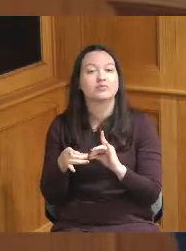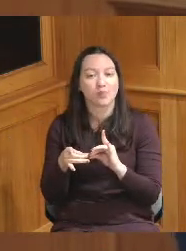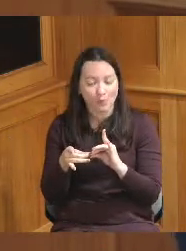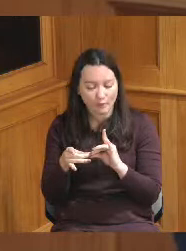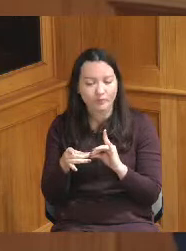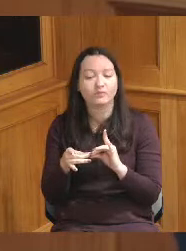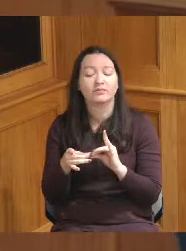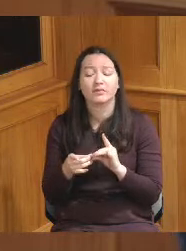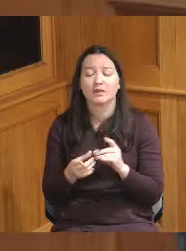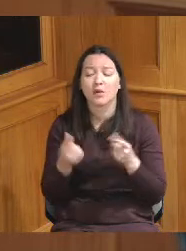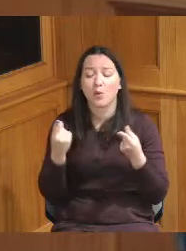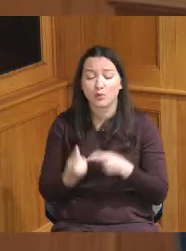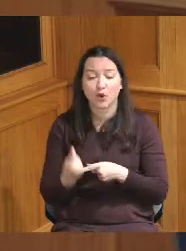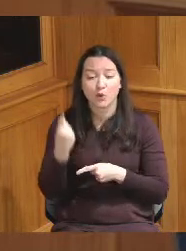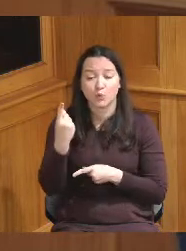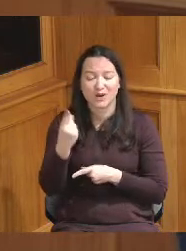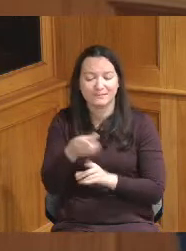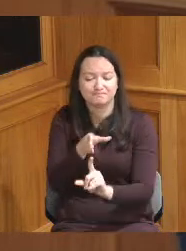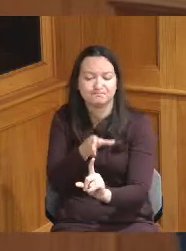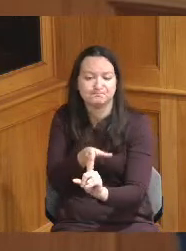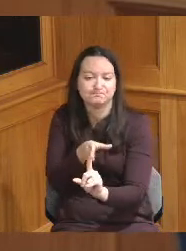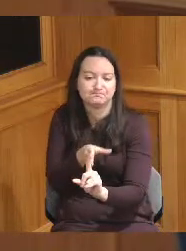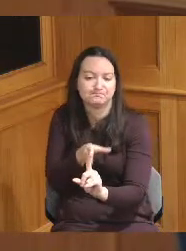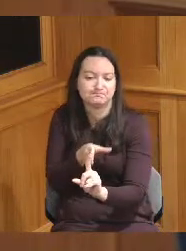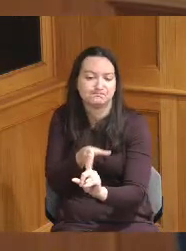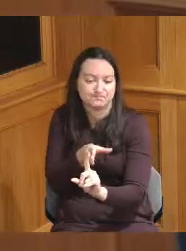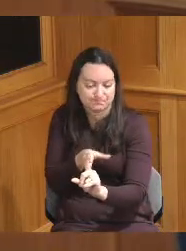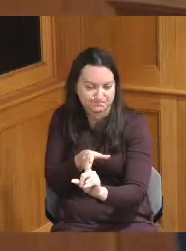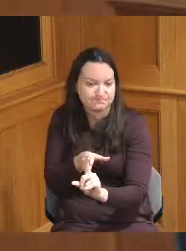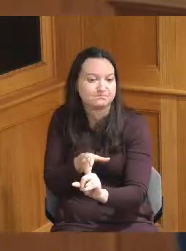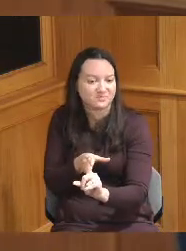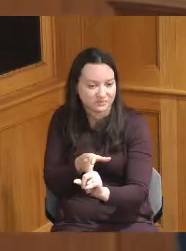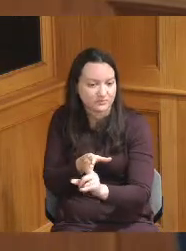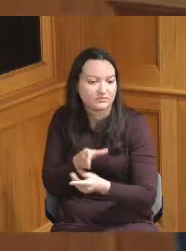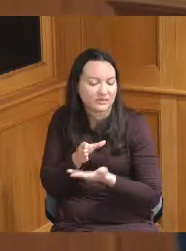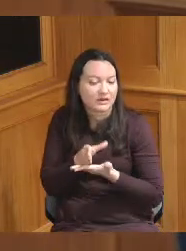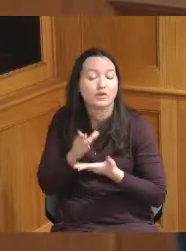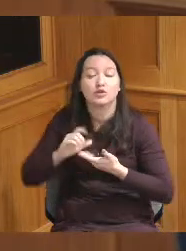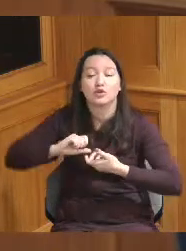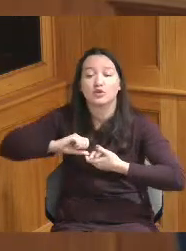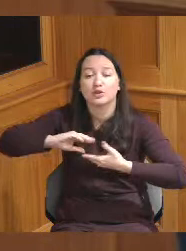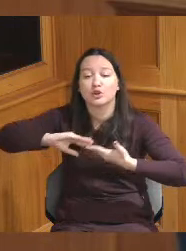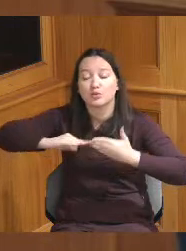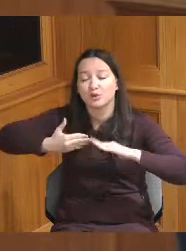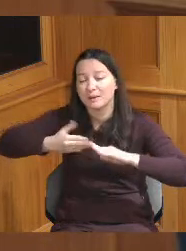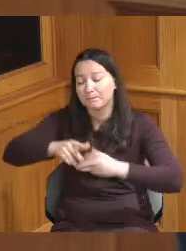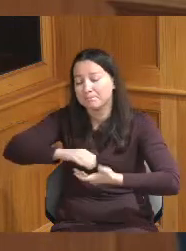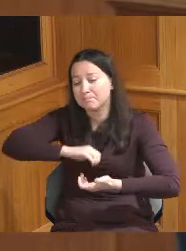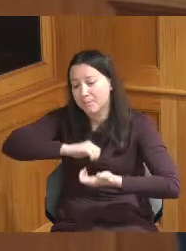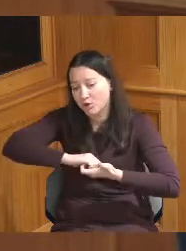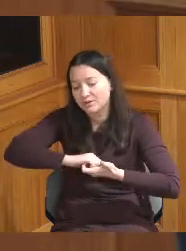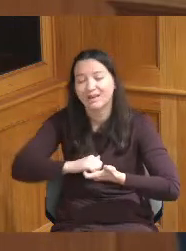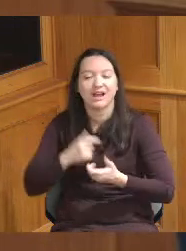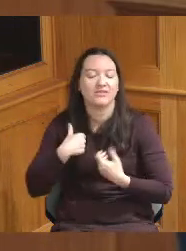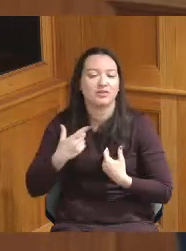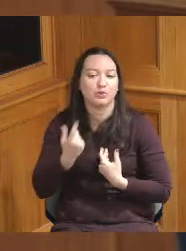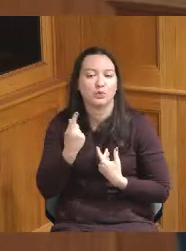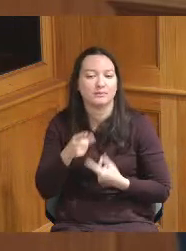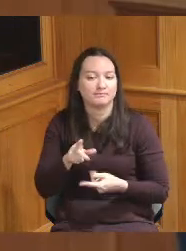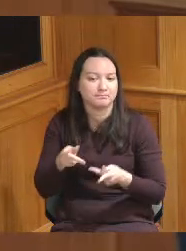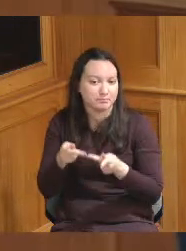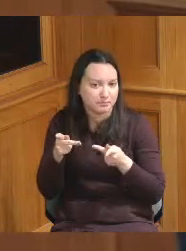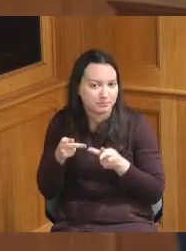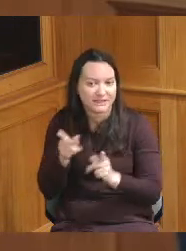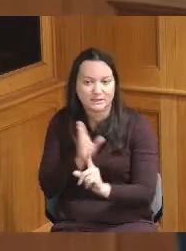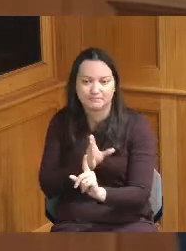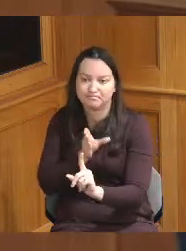that we had one entity, kind of a one-stop shop, to work with community partners and to make sure that people had a one-stop shop to go to for